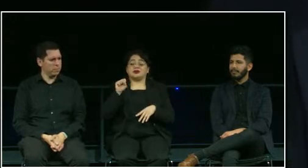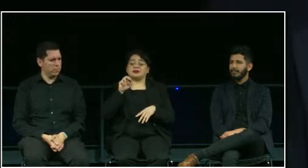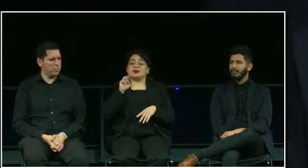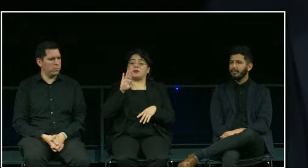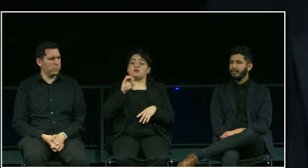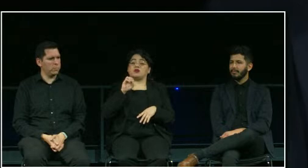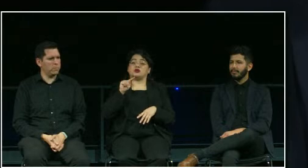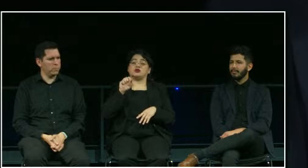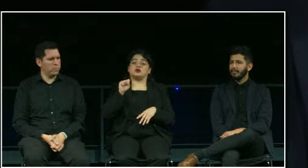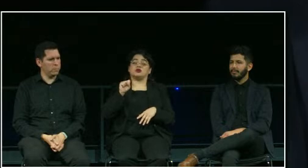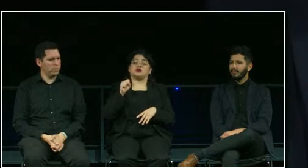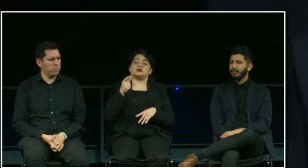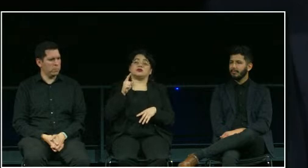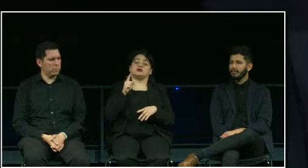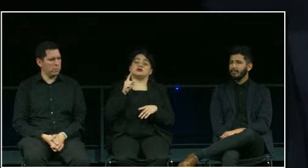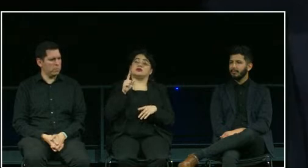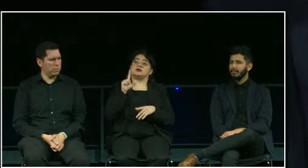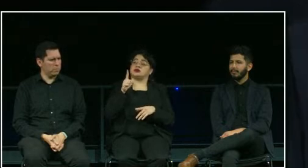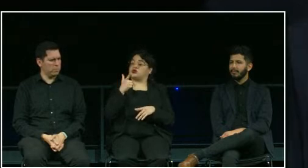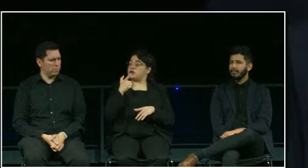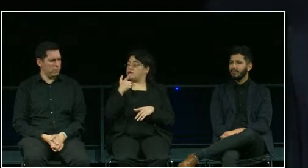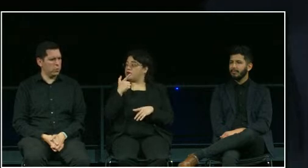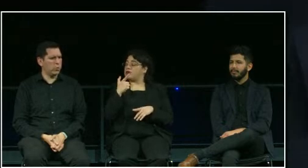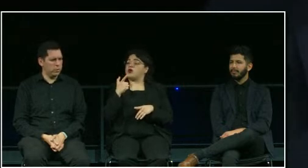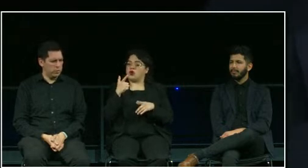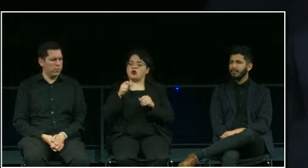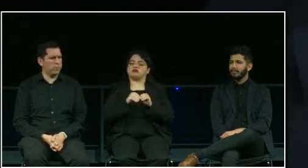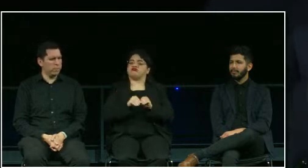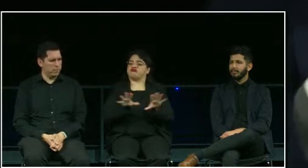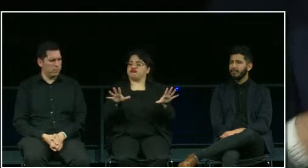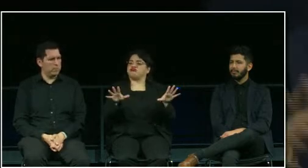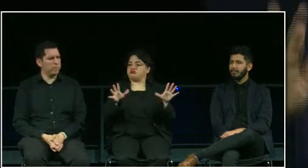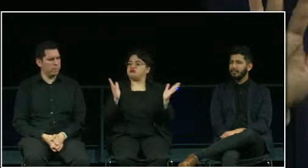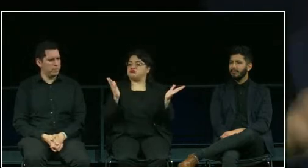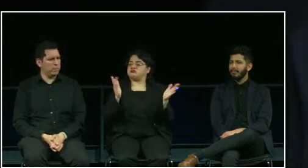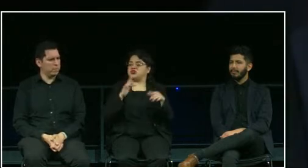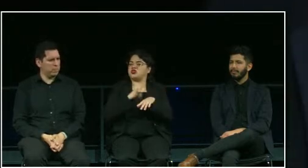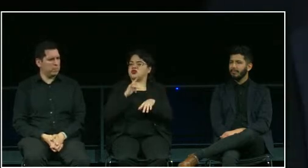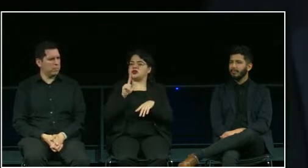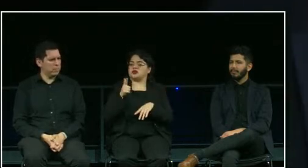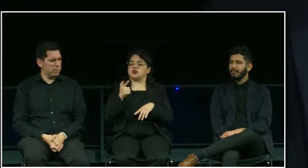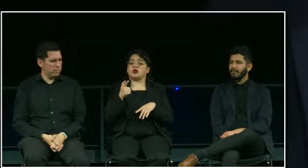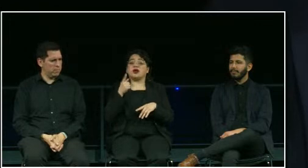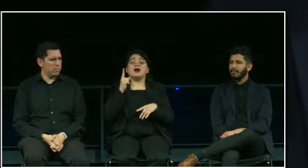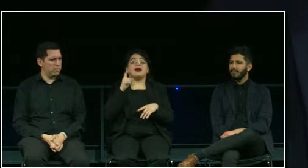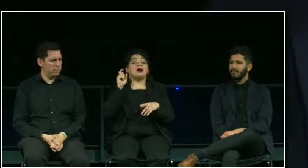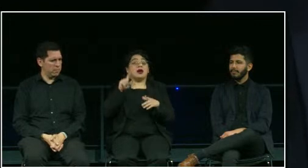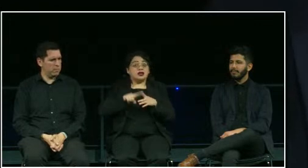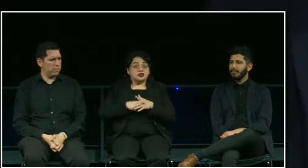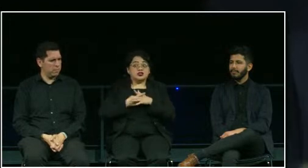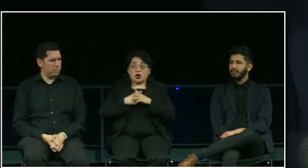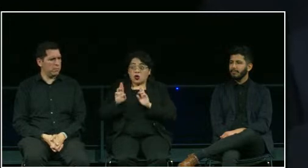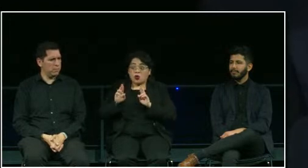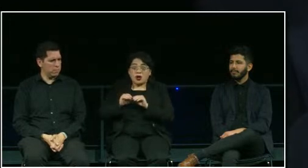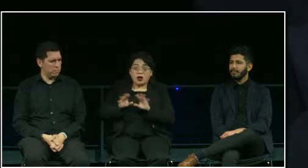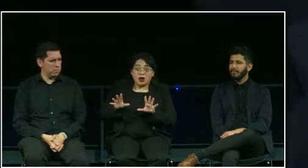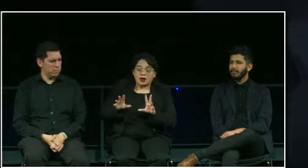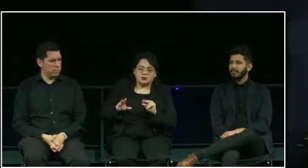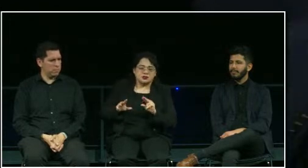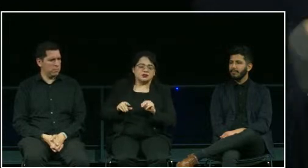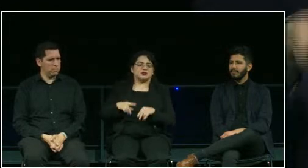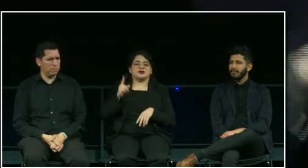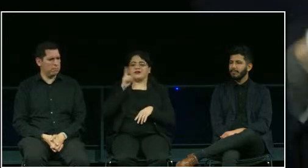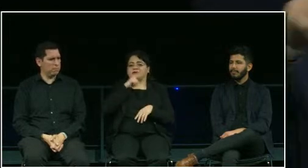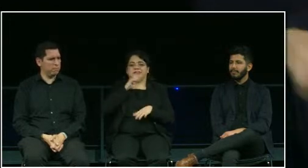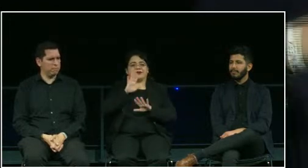early 21. So as Joel said, the movie had a couple of false starts, and so we were sort